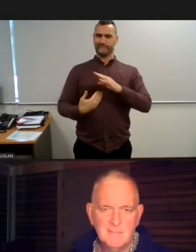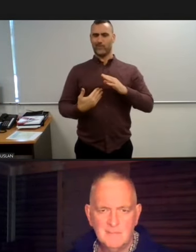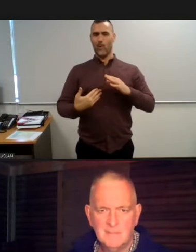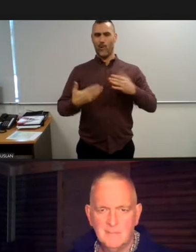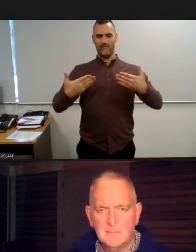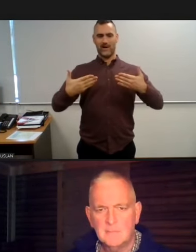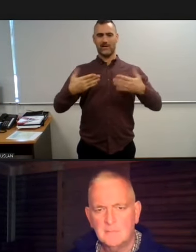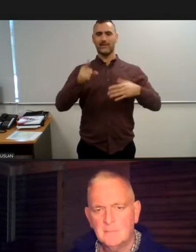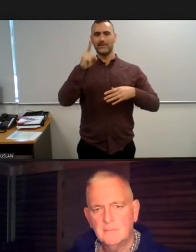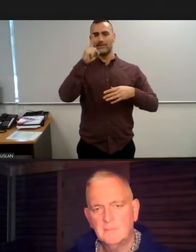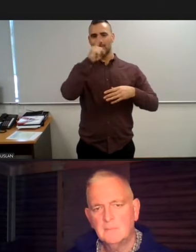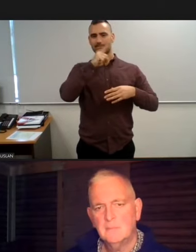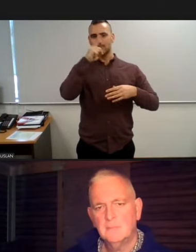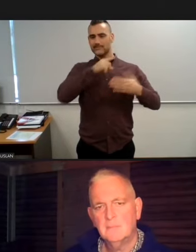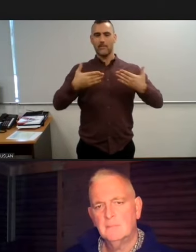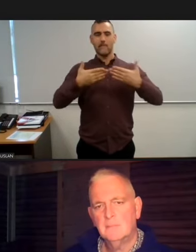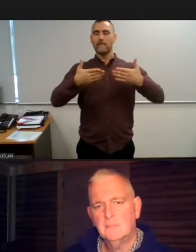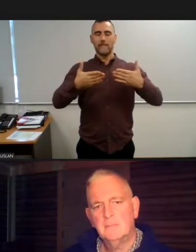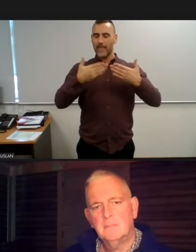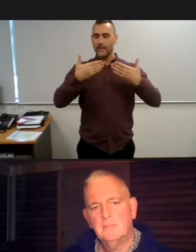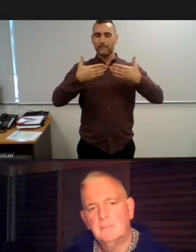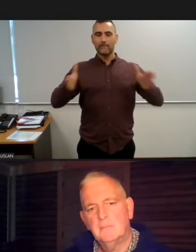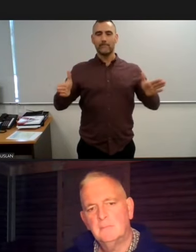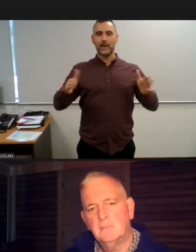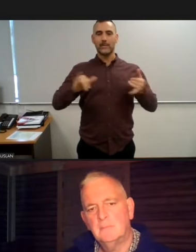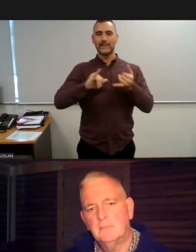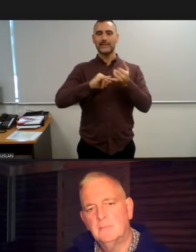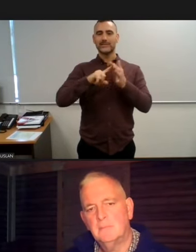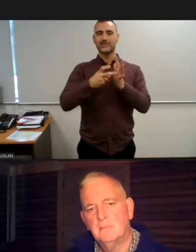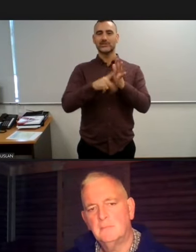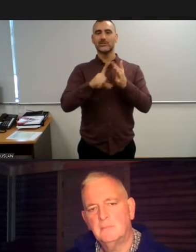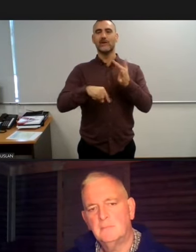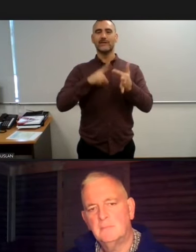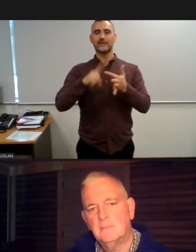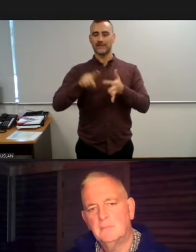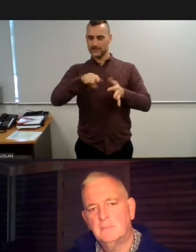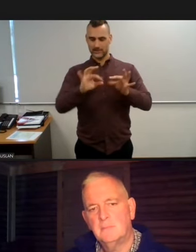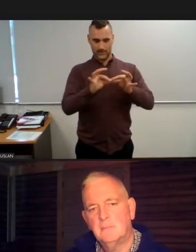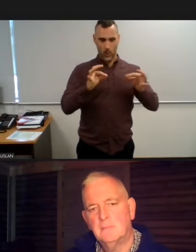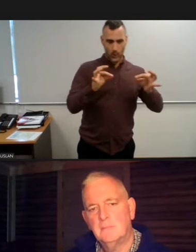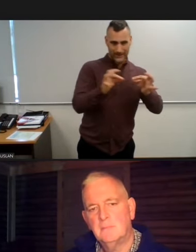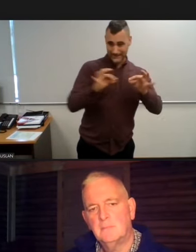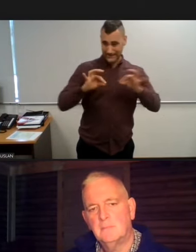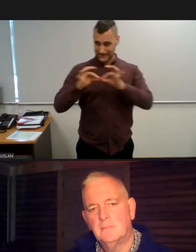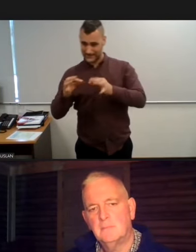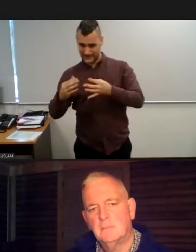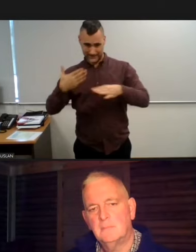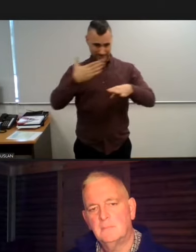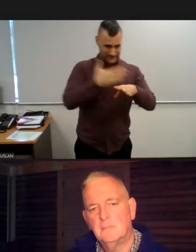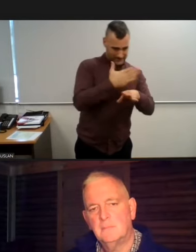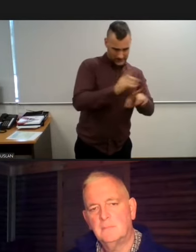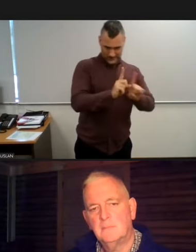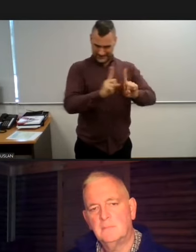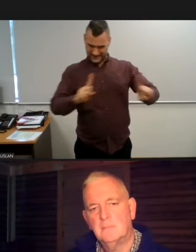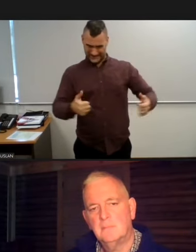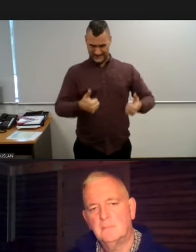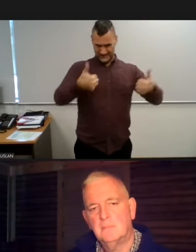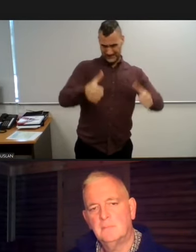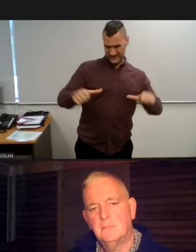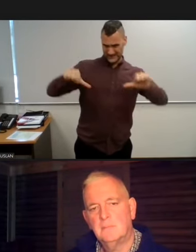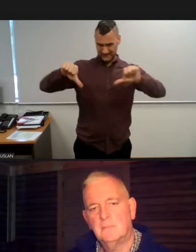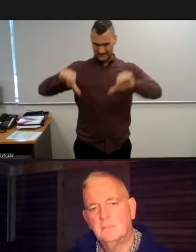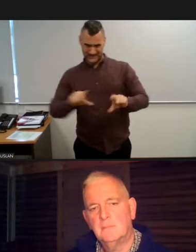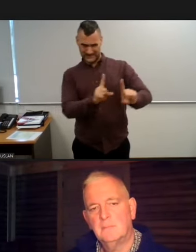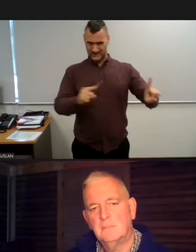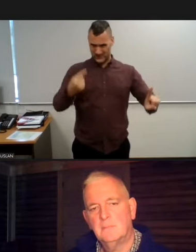who has seen the inside of the response to this emergency would just be astonished by the professionalism,